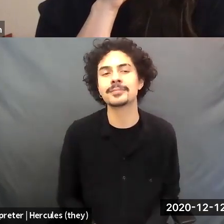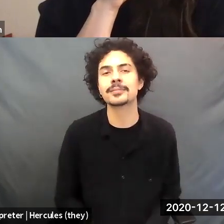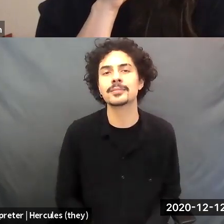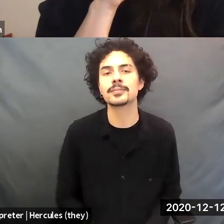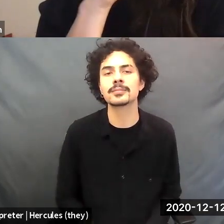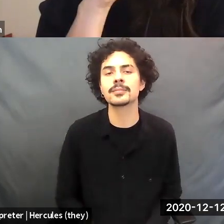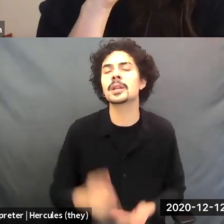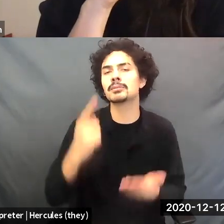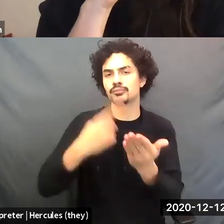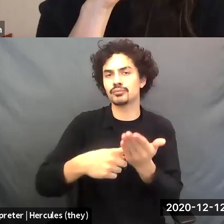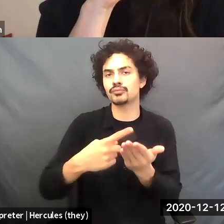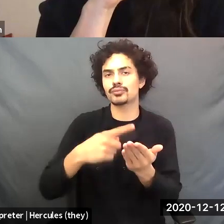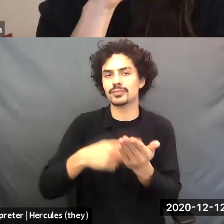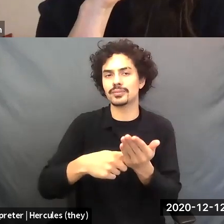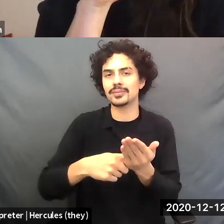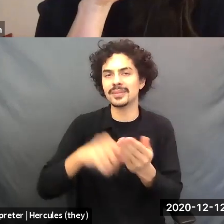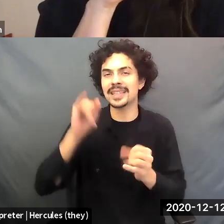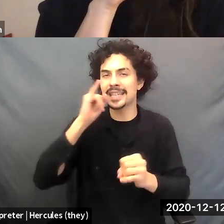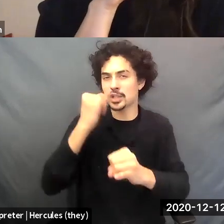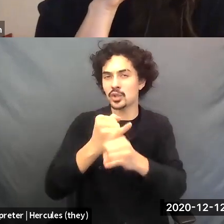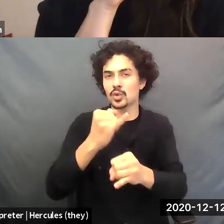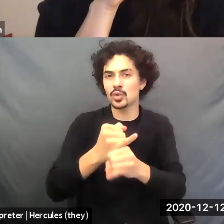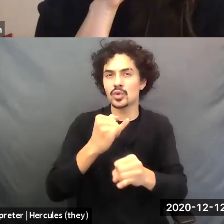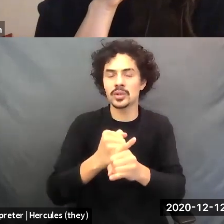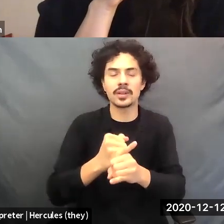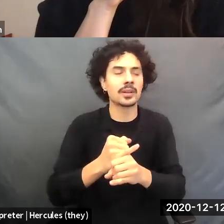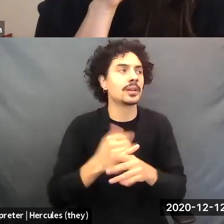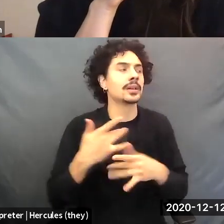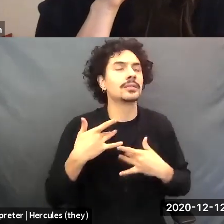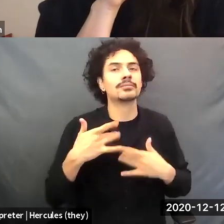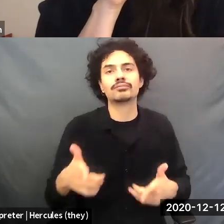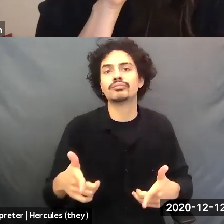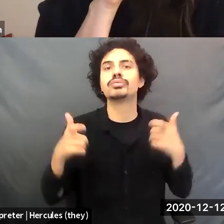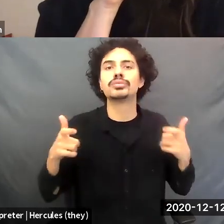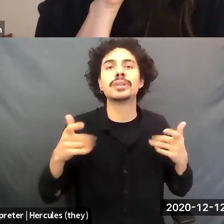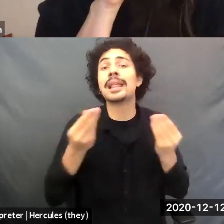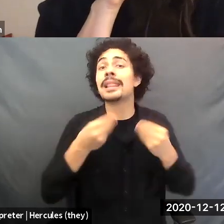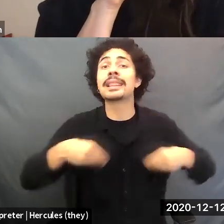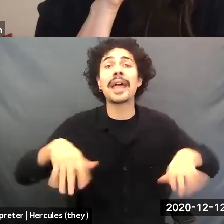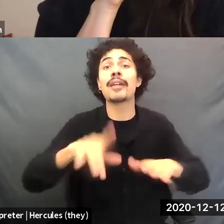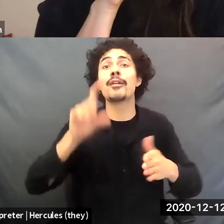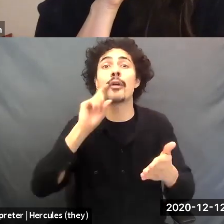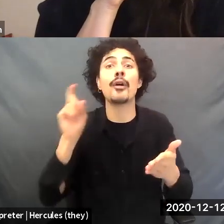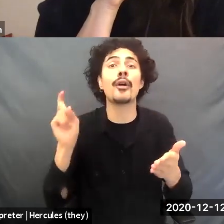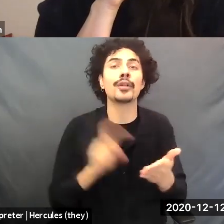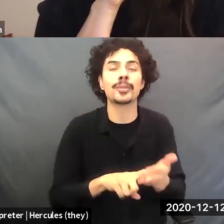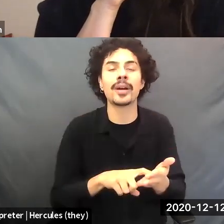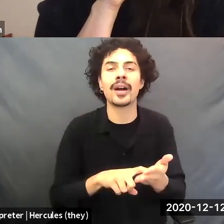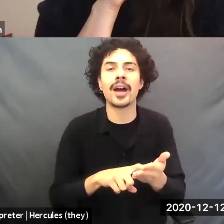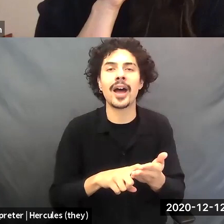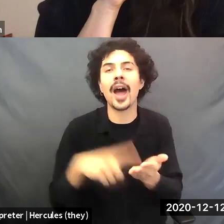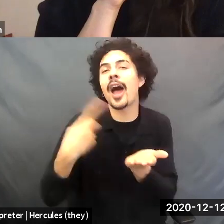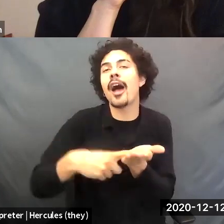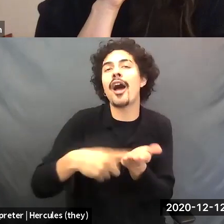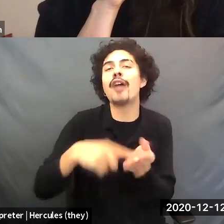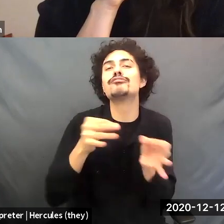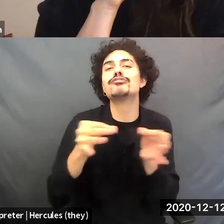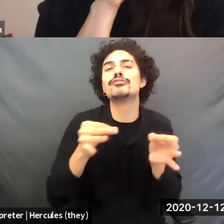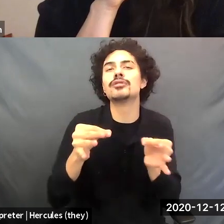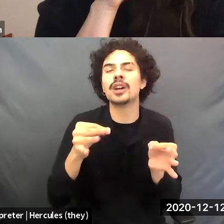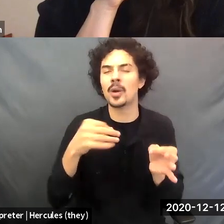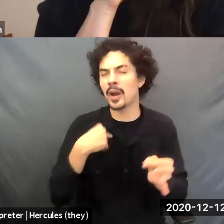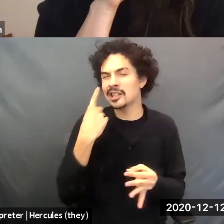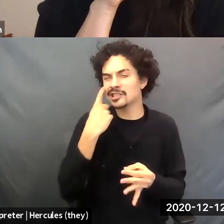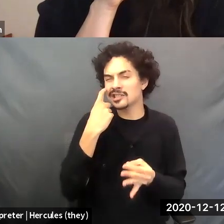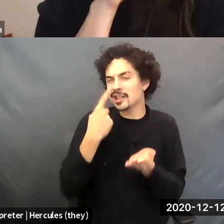Institutions have been, have been really quick to adopt land acknowledgements as of late. This is something we've, we've talked about a little